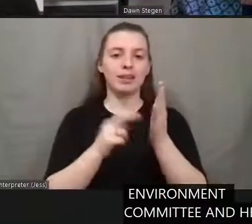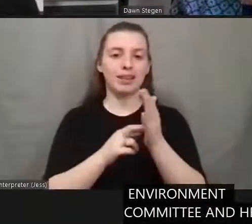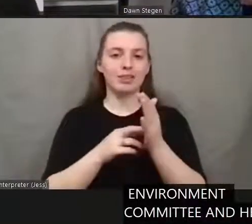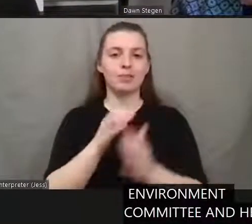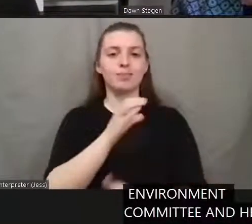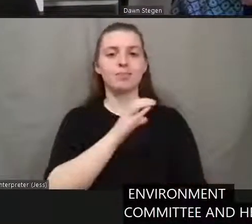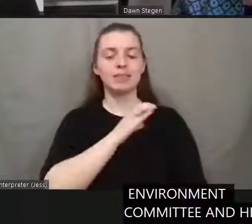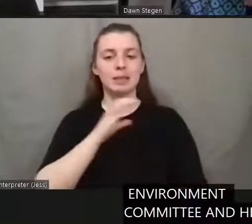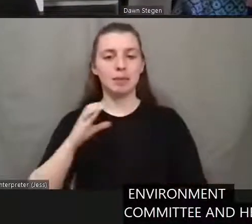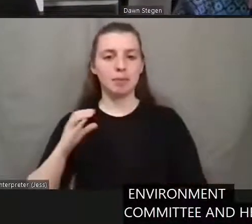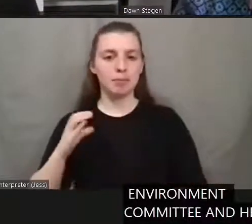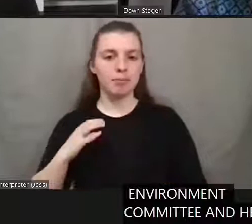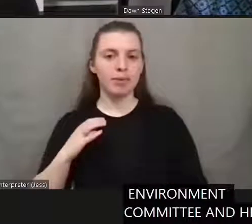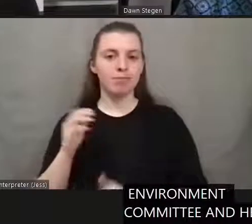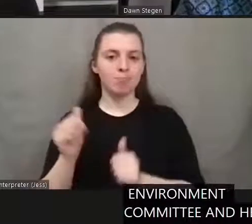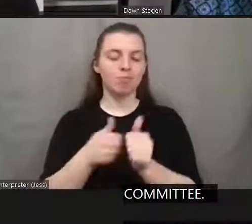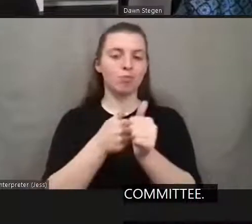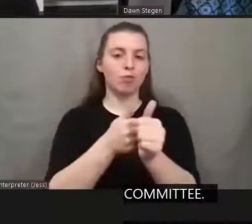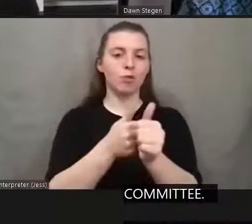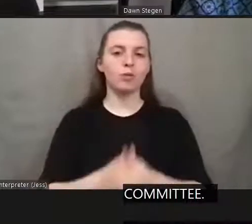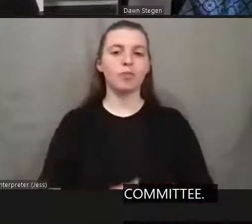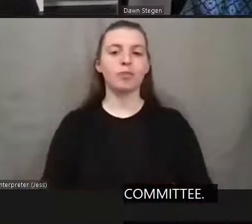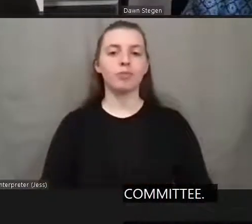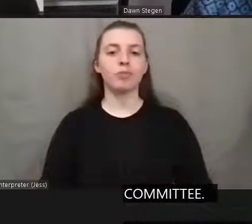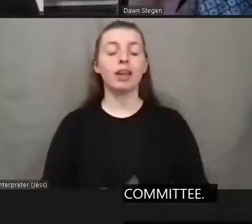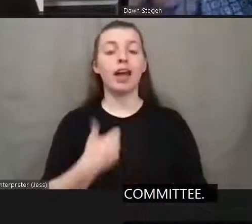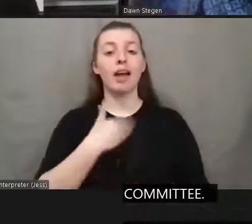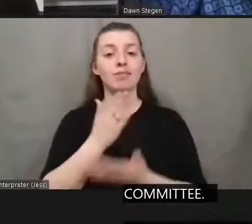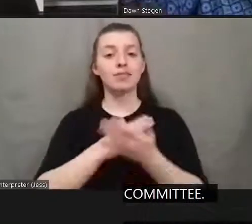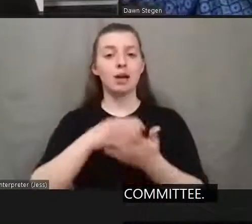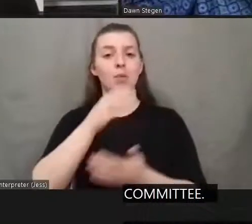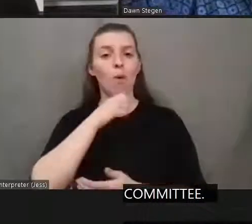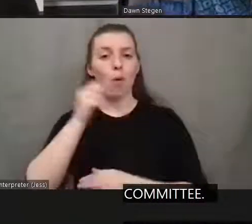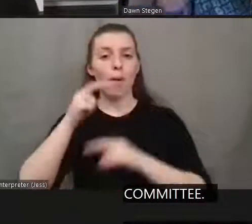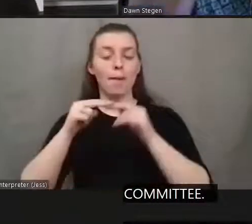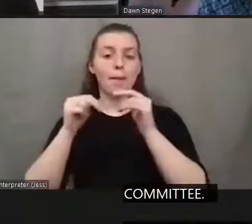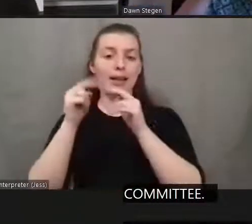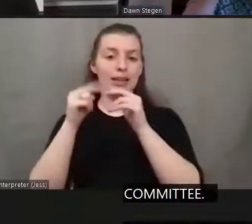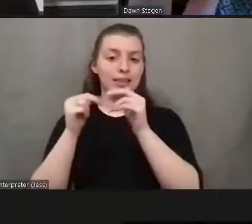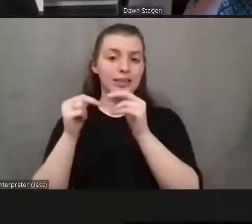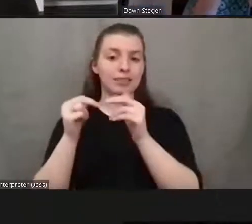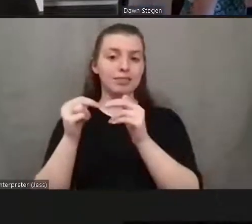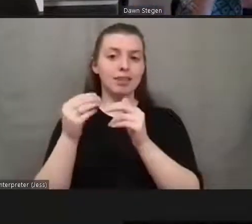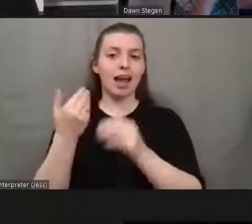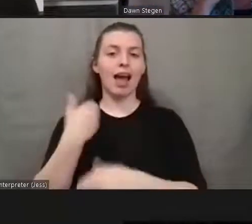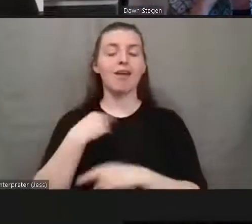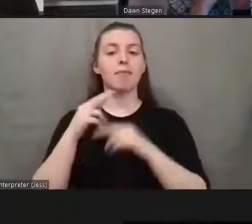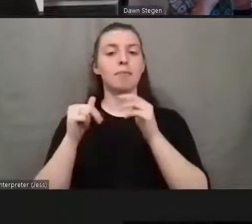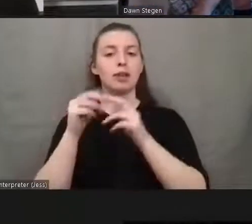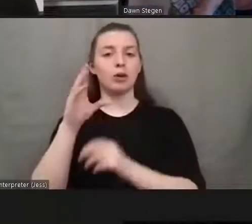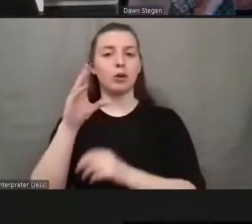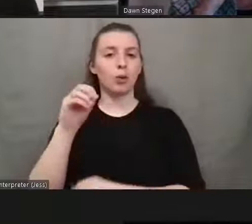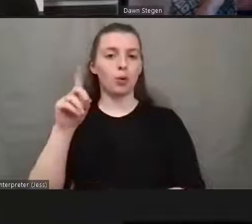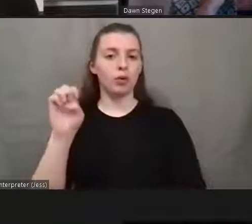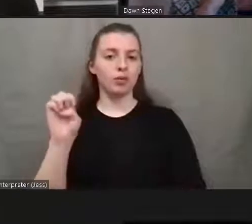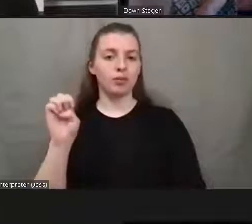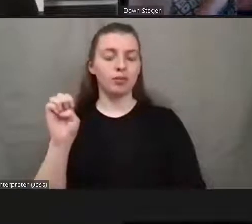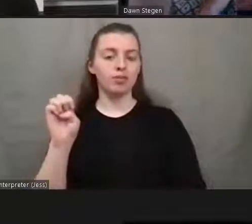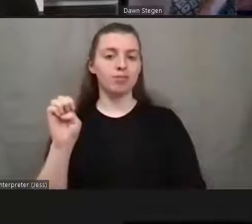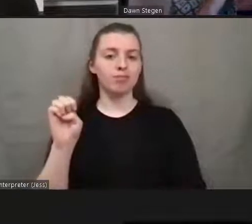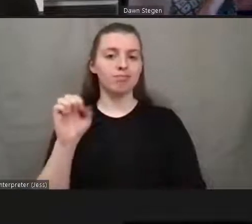Yeah, we know that there are some old buildings, and we know, of course, that there's a building code that does not apply